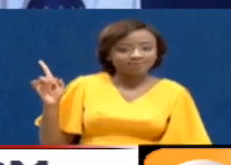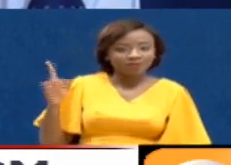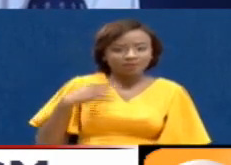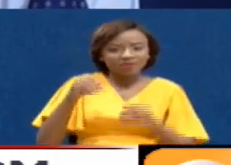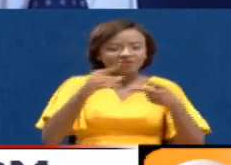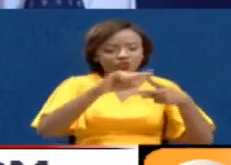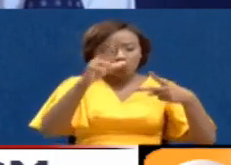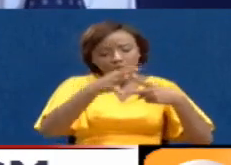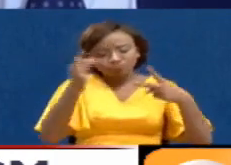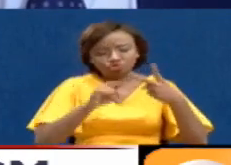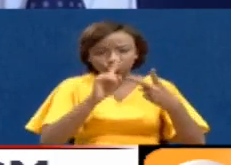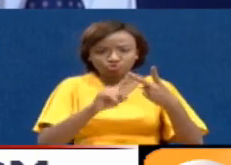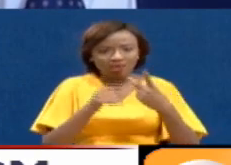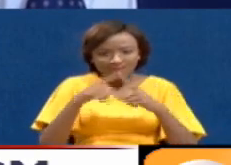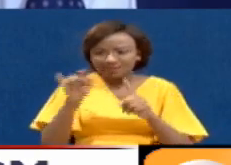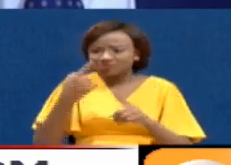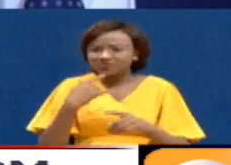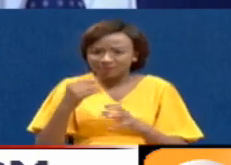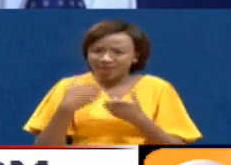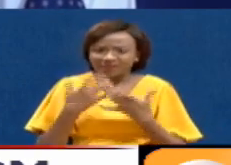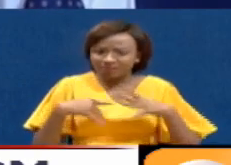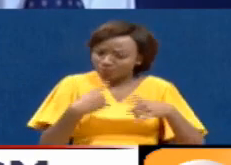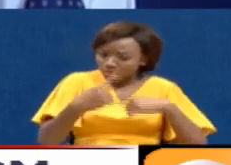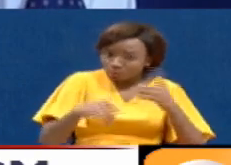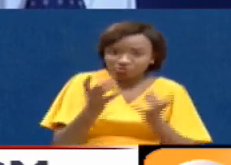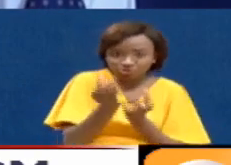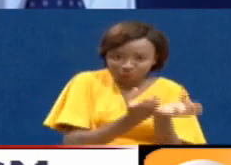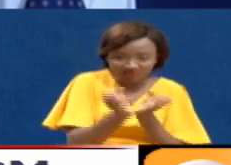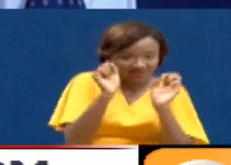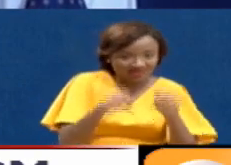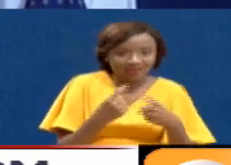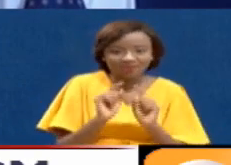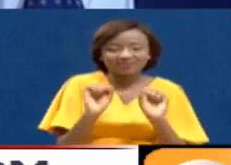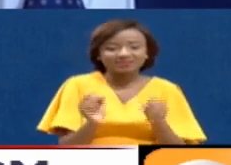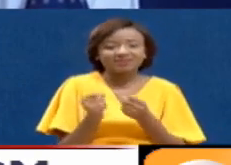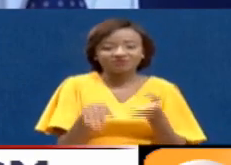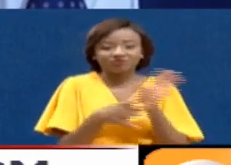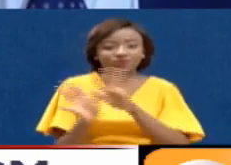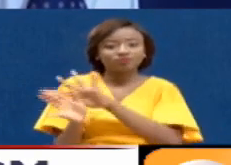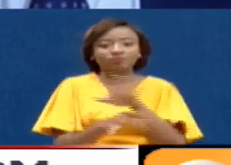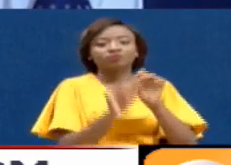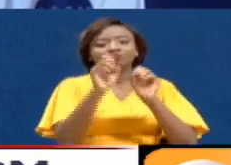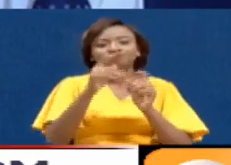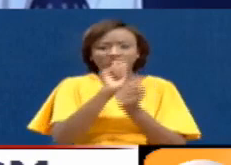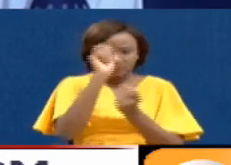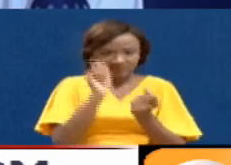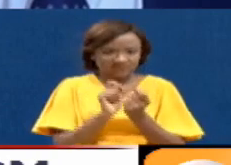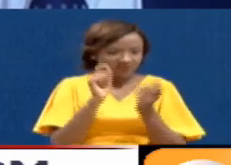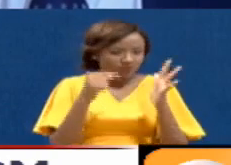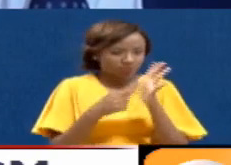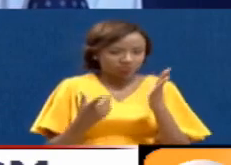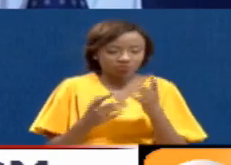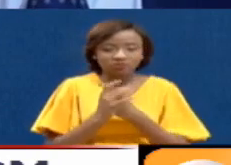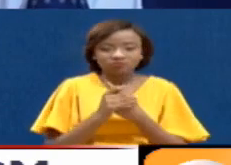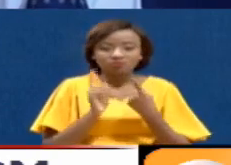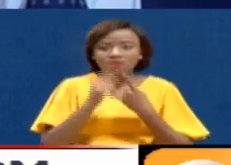but you say there's a way in which people can still continue to do business, but in a safe manner. Let's now talk specifics. For example, we know that the